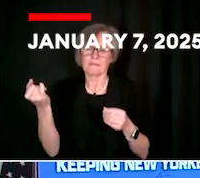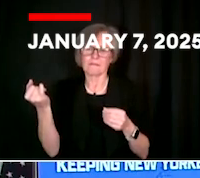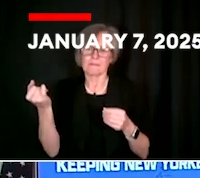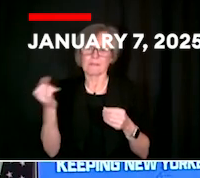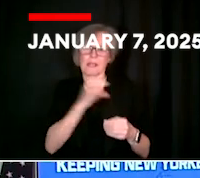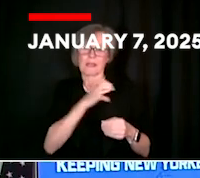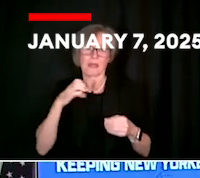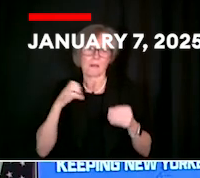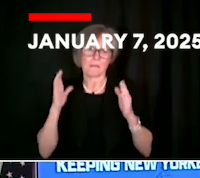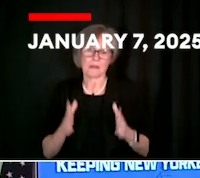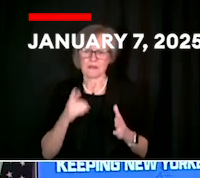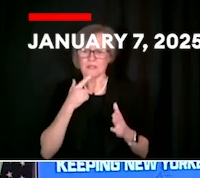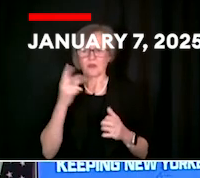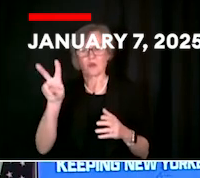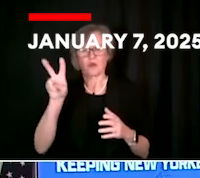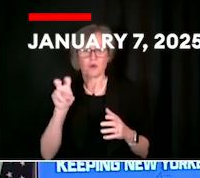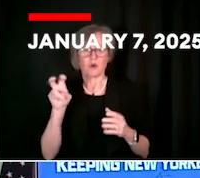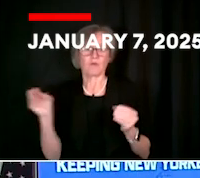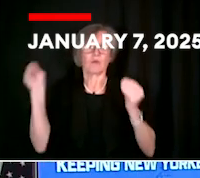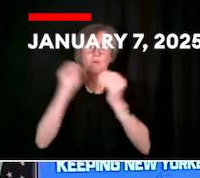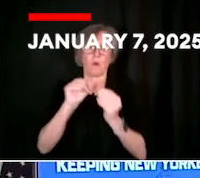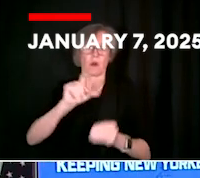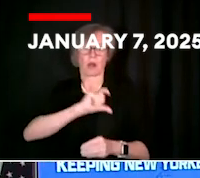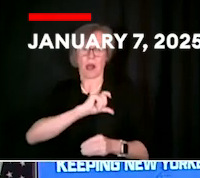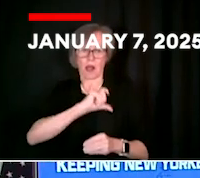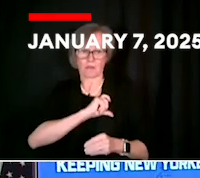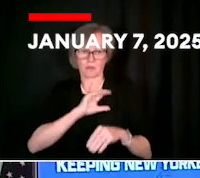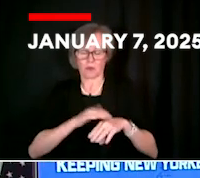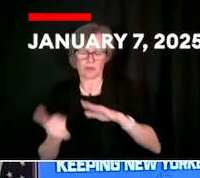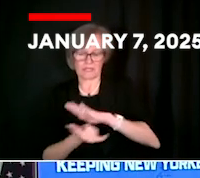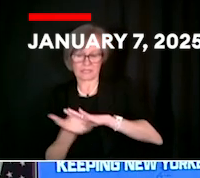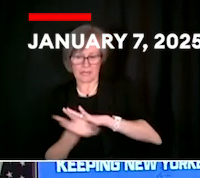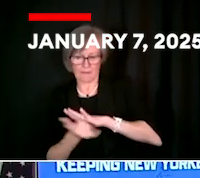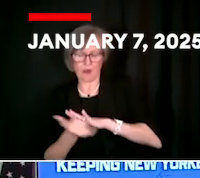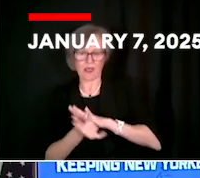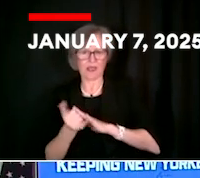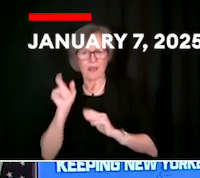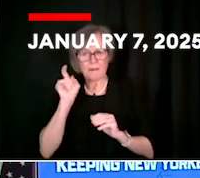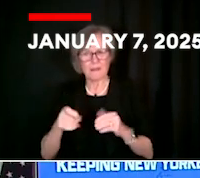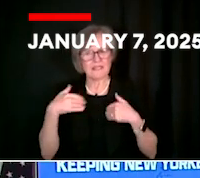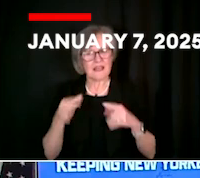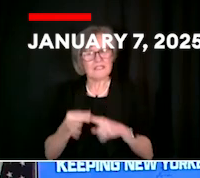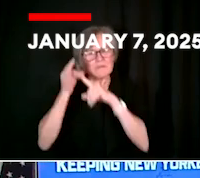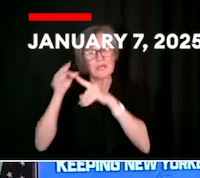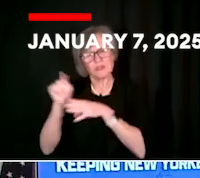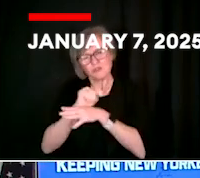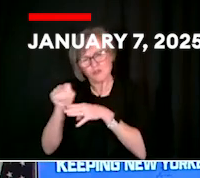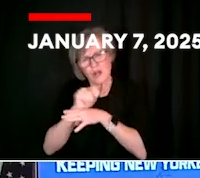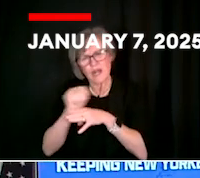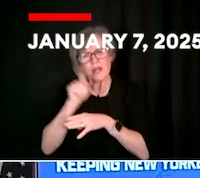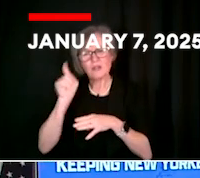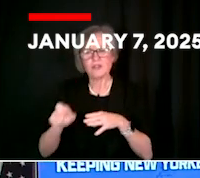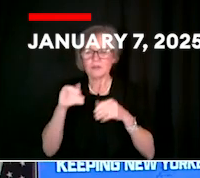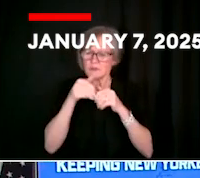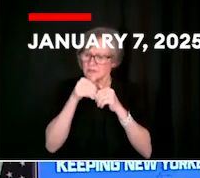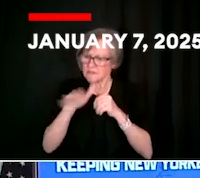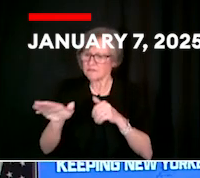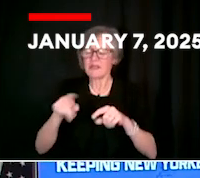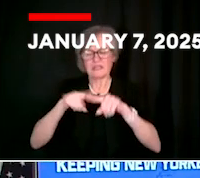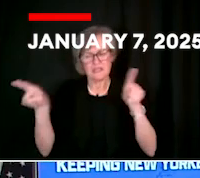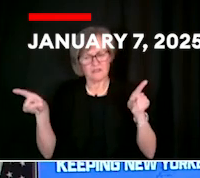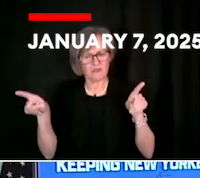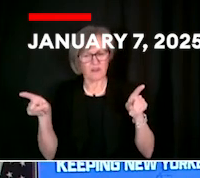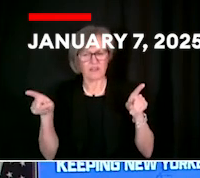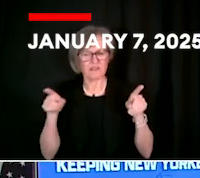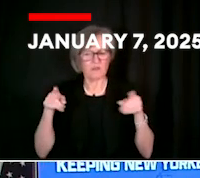that she's going to put 200 more cops on the subways, mm-hmm. do they have to have special training? Should they be deployed differently? What are your thoughts